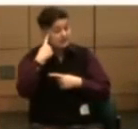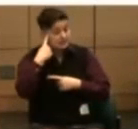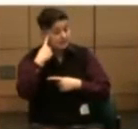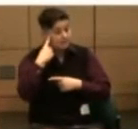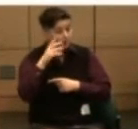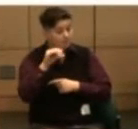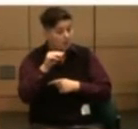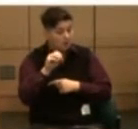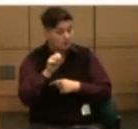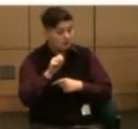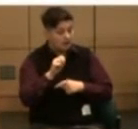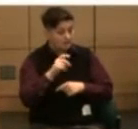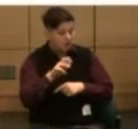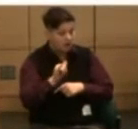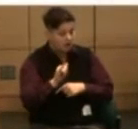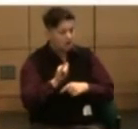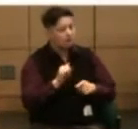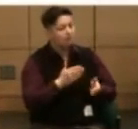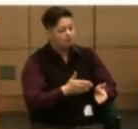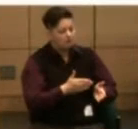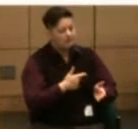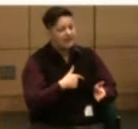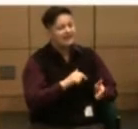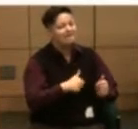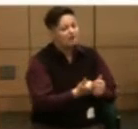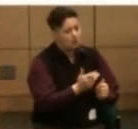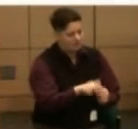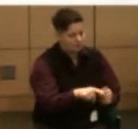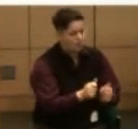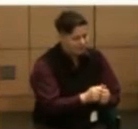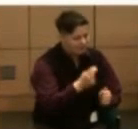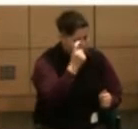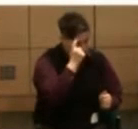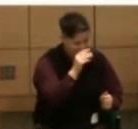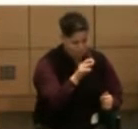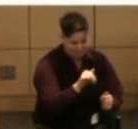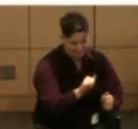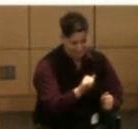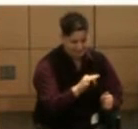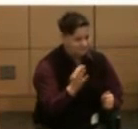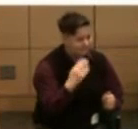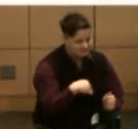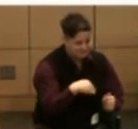suggested abnormality, you want to follow up with a brain MRI to make sure you haven't missed something.